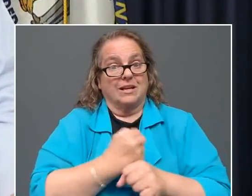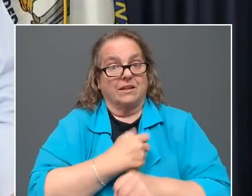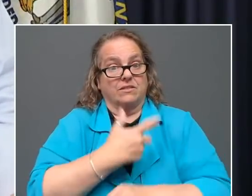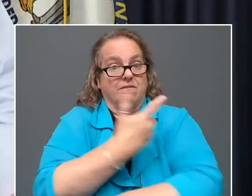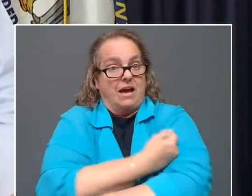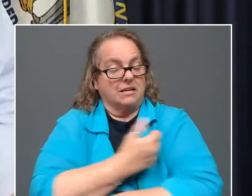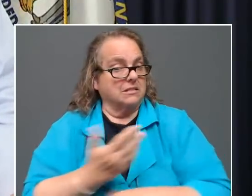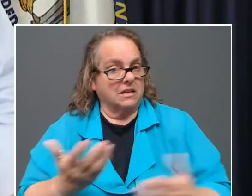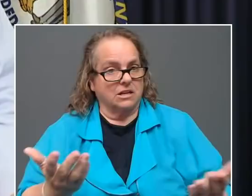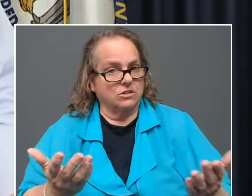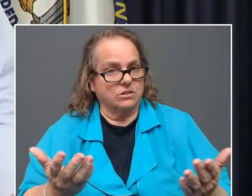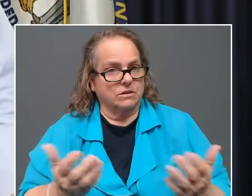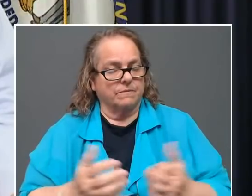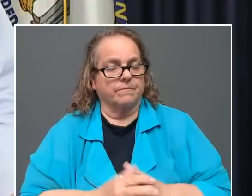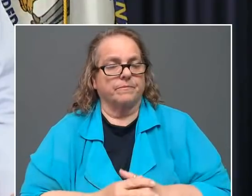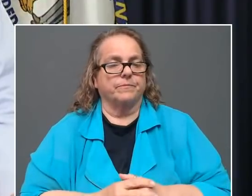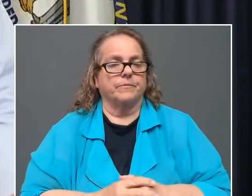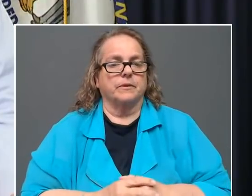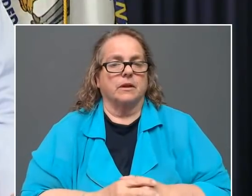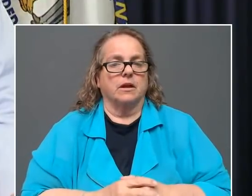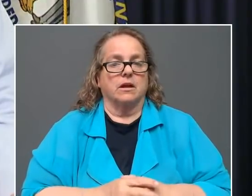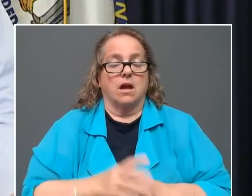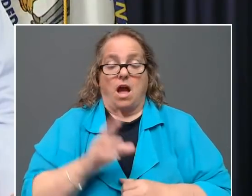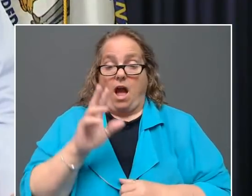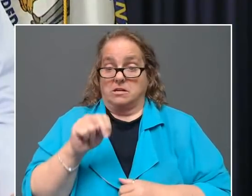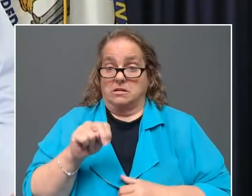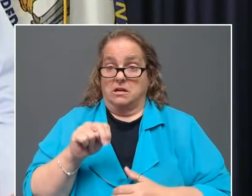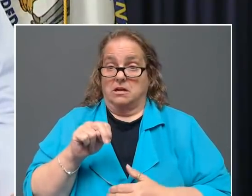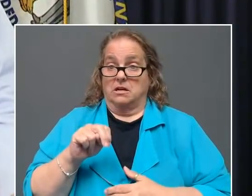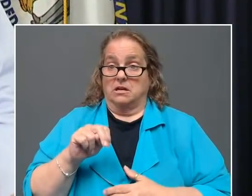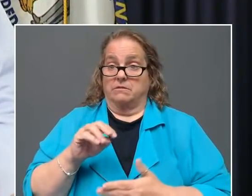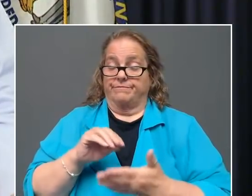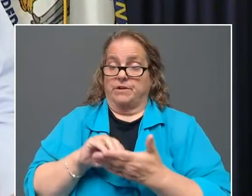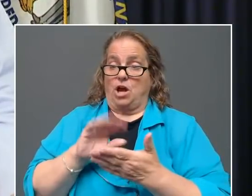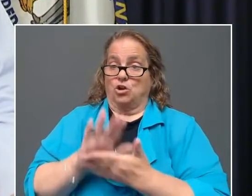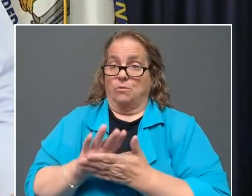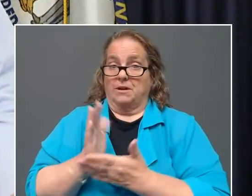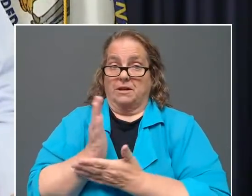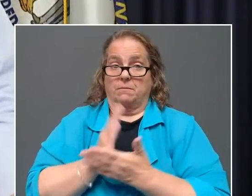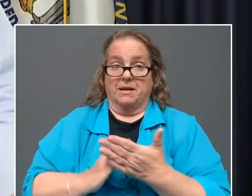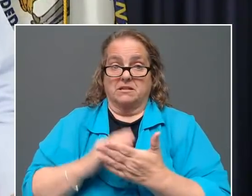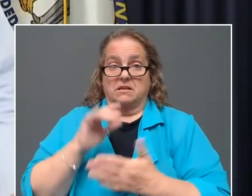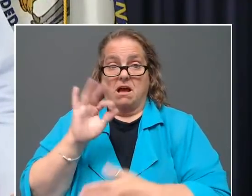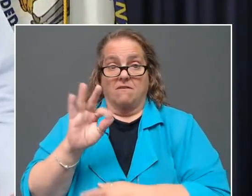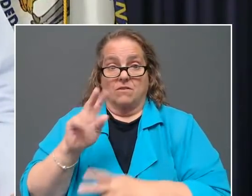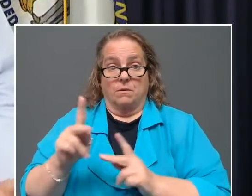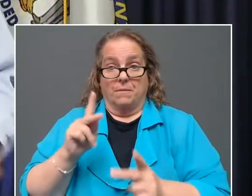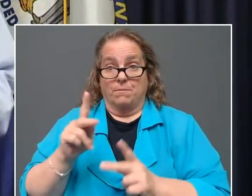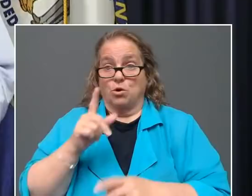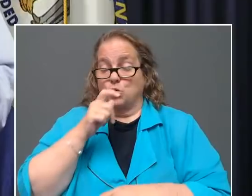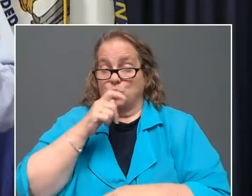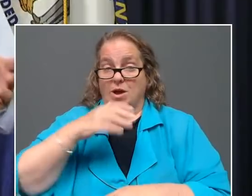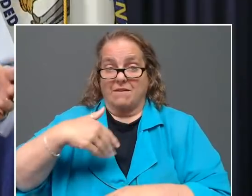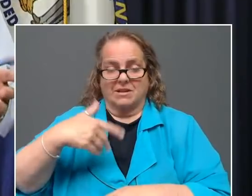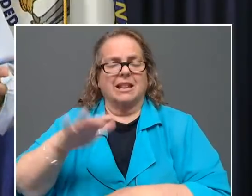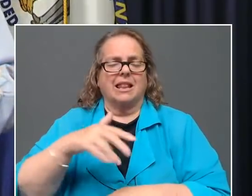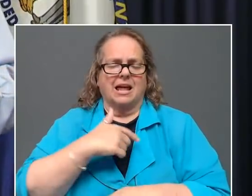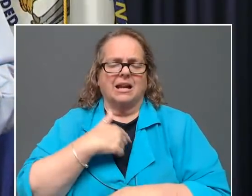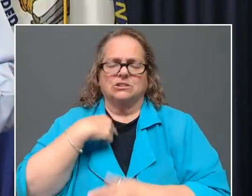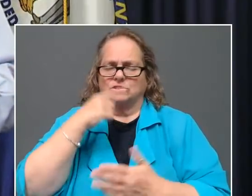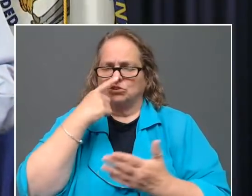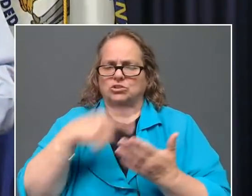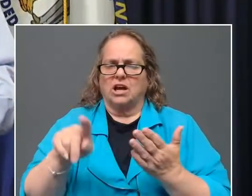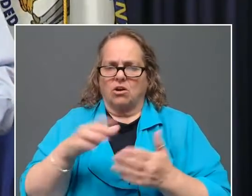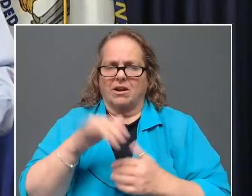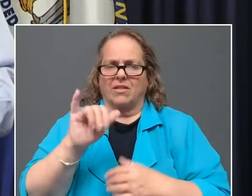That's interesting on the undocumented piece, and let us check on that. I mean, everybody needs to